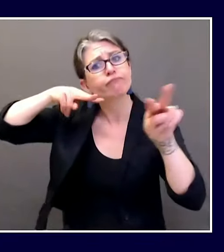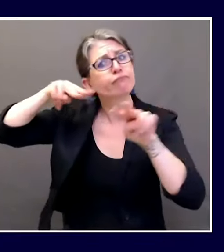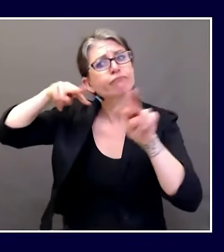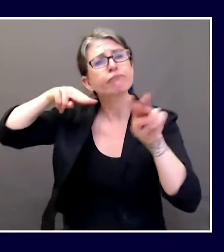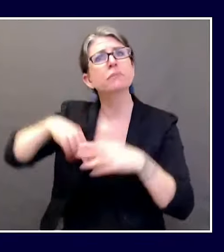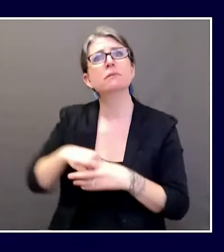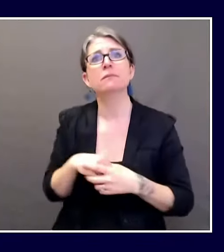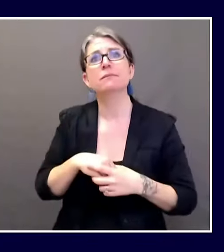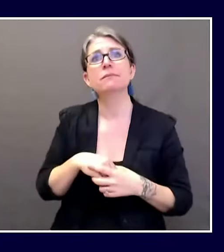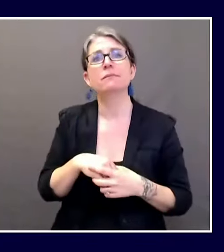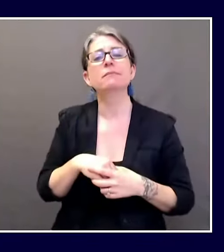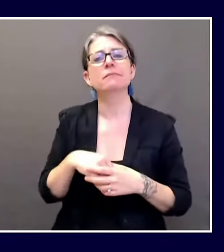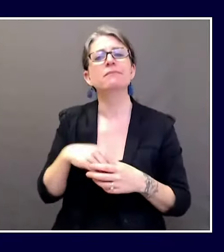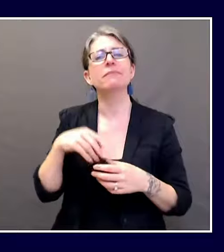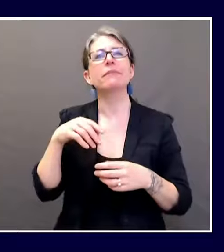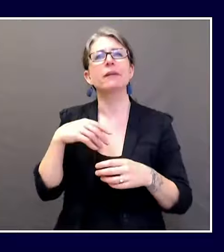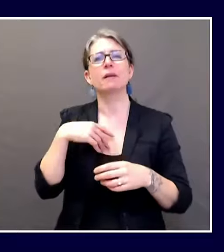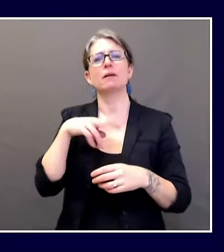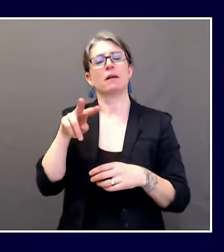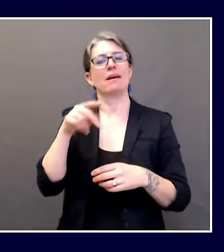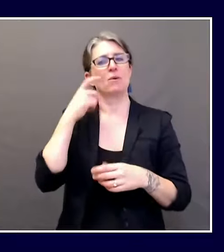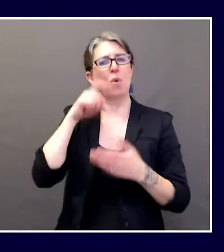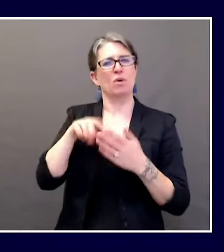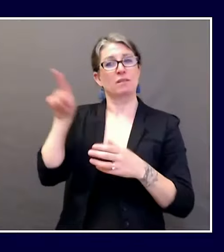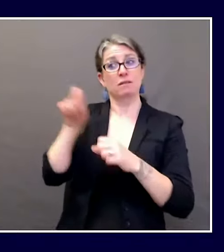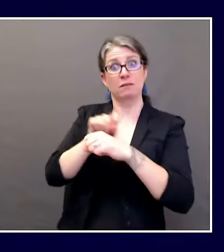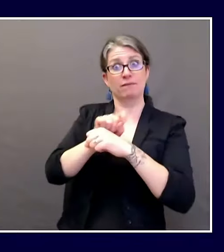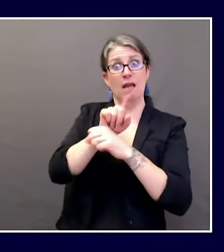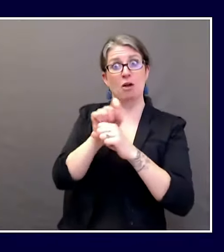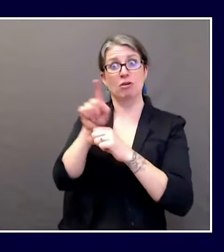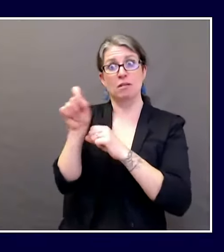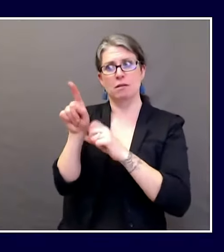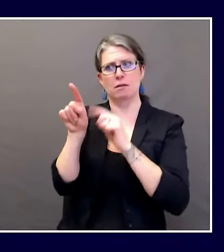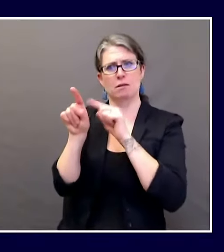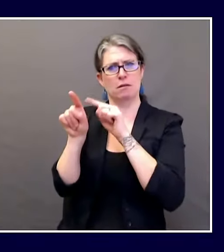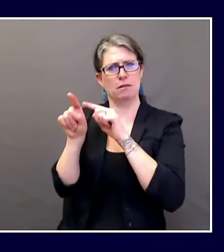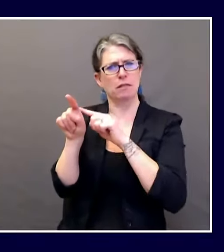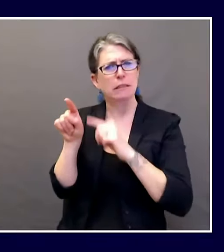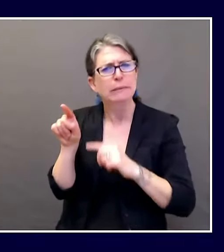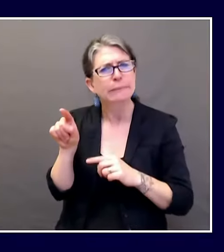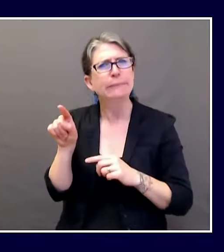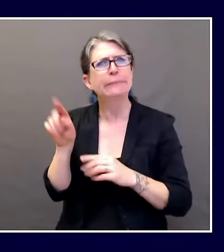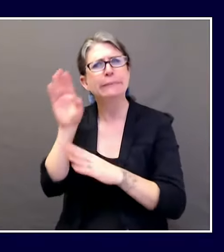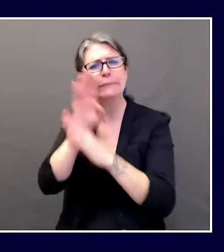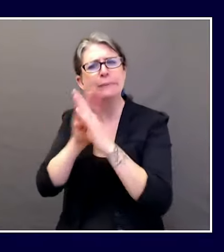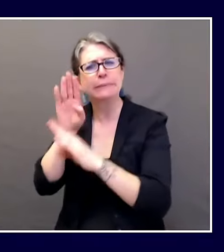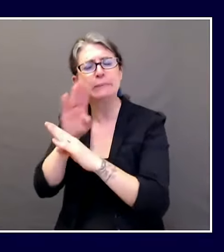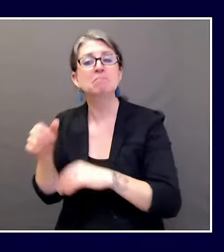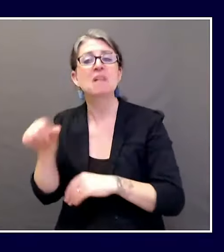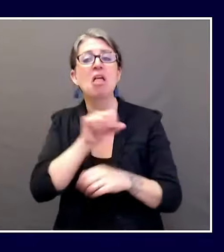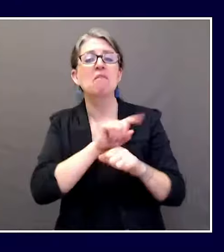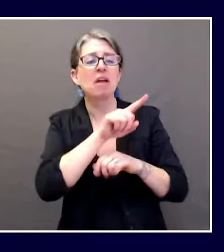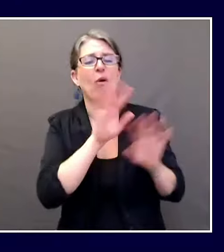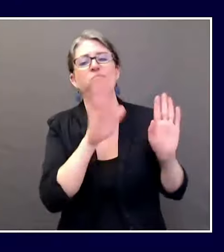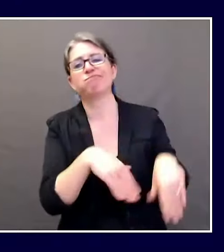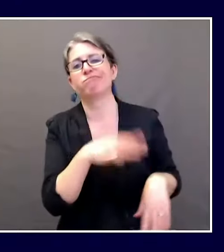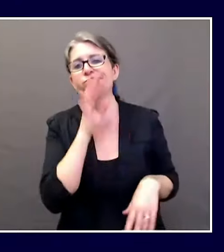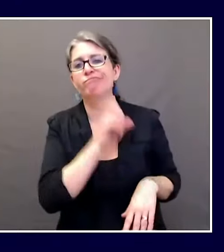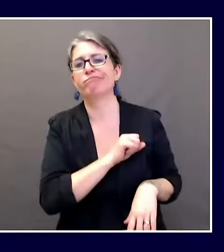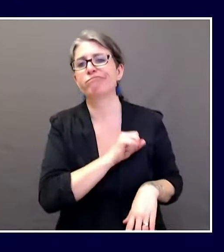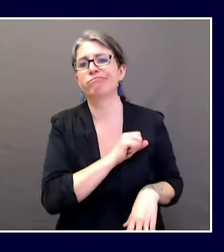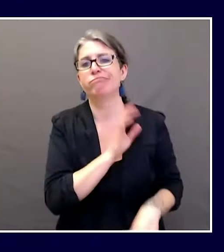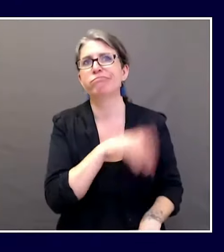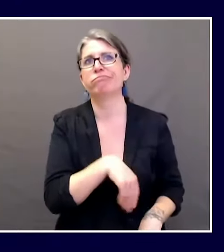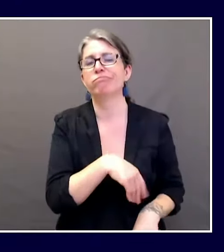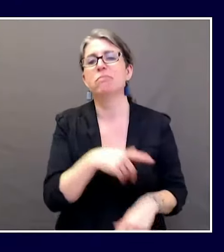have been thankfully able to keep things under control. And I think that's been the story across the United States. Although variants